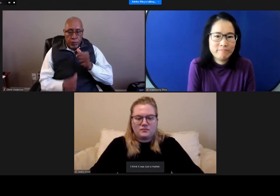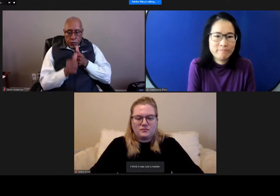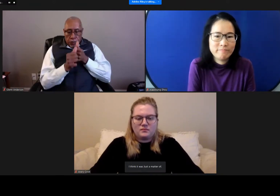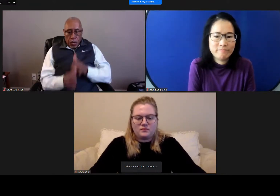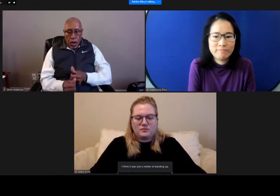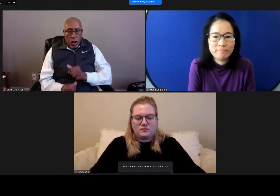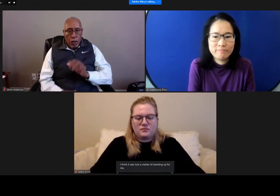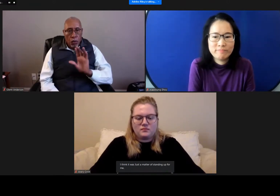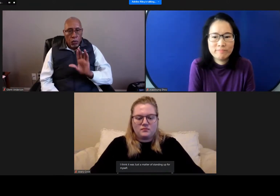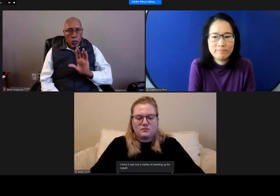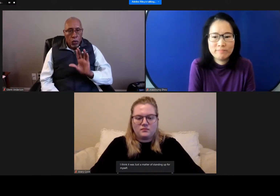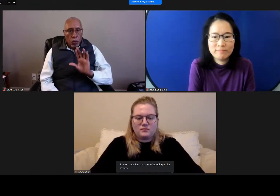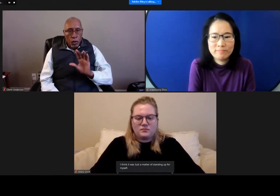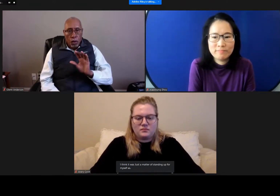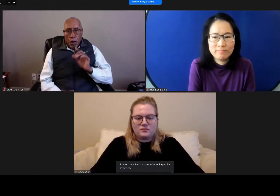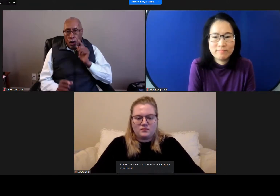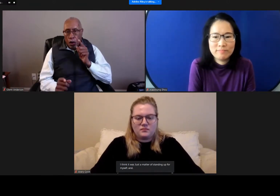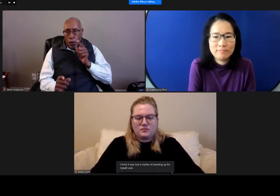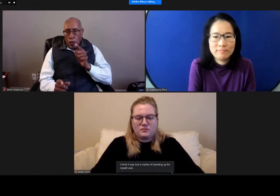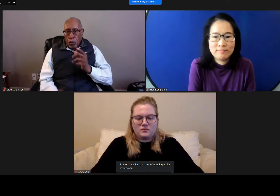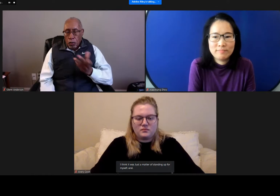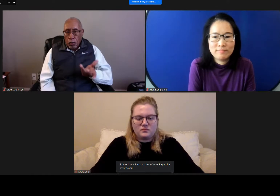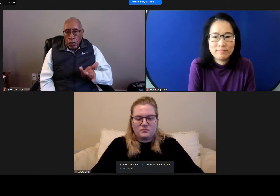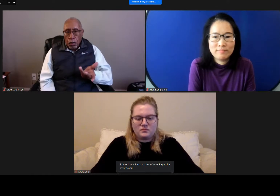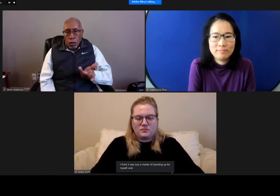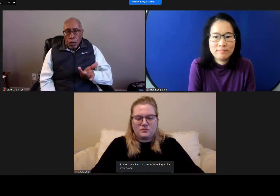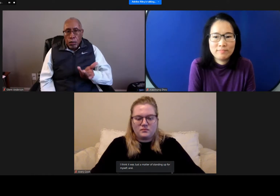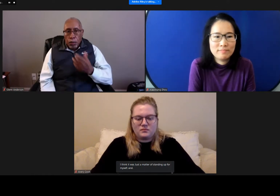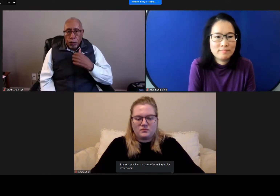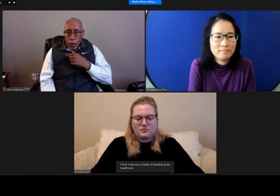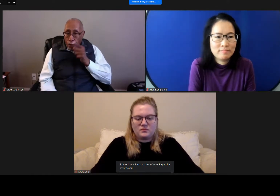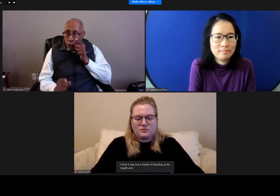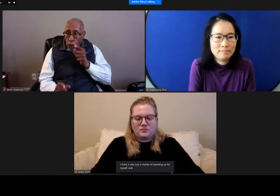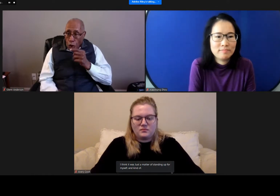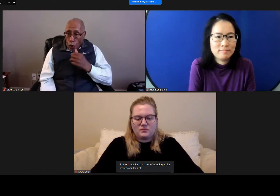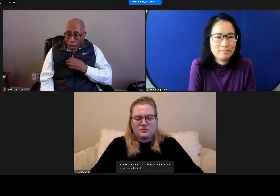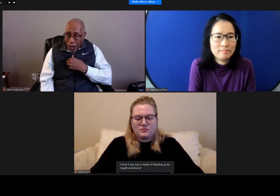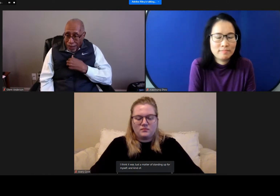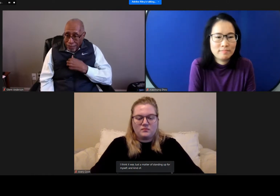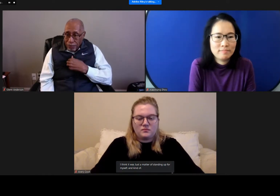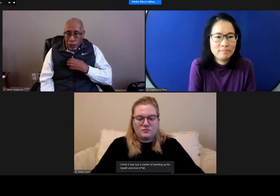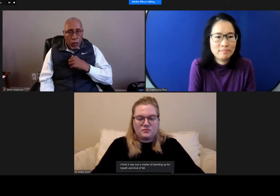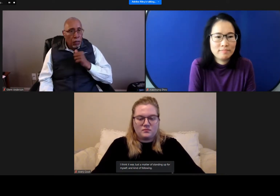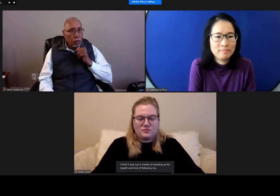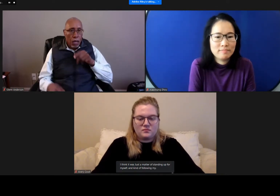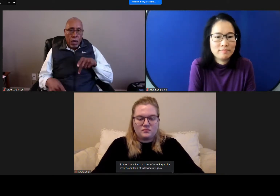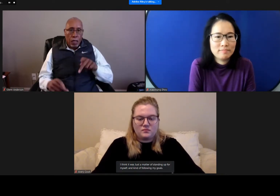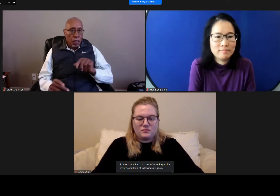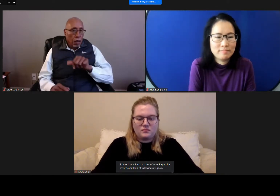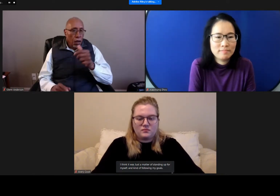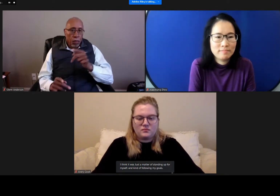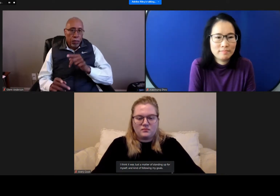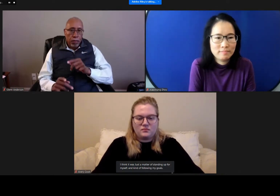of standing up for myself and kind of following my